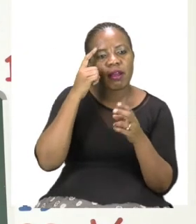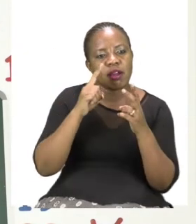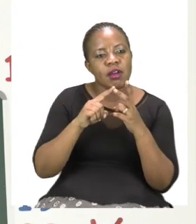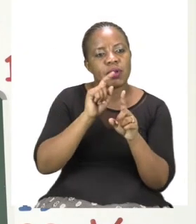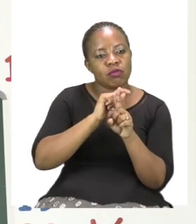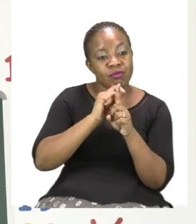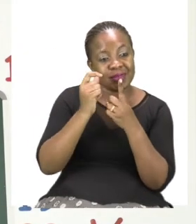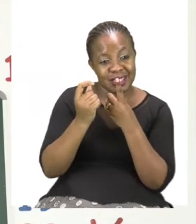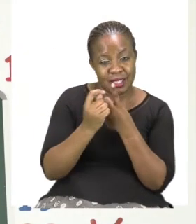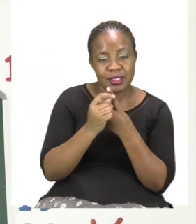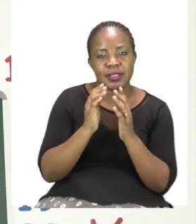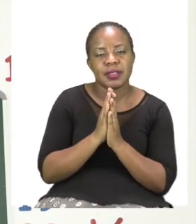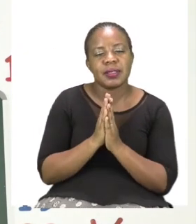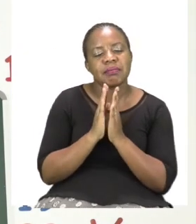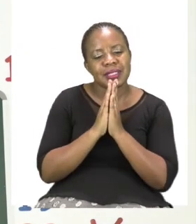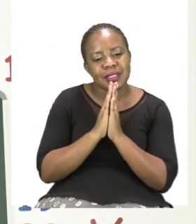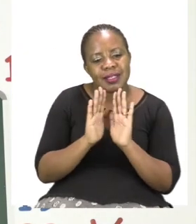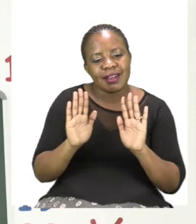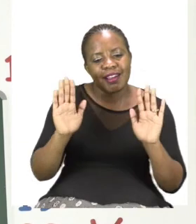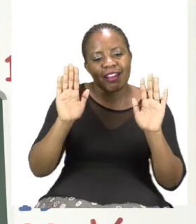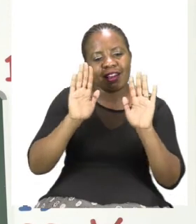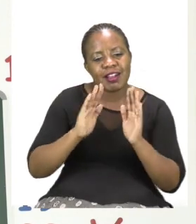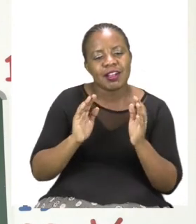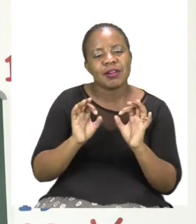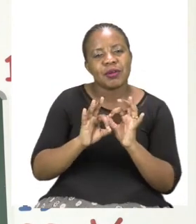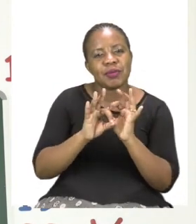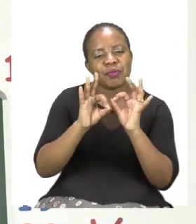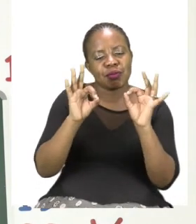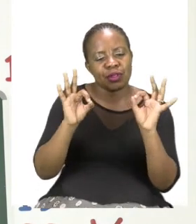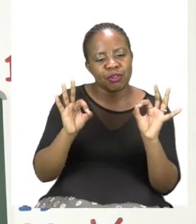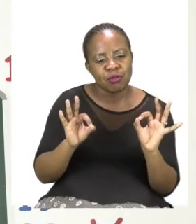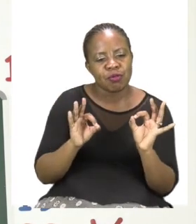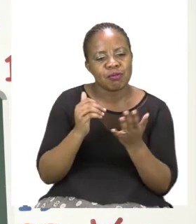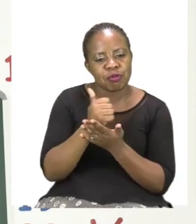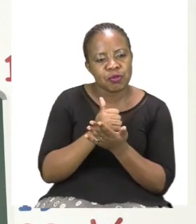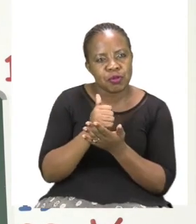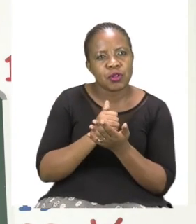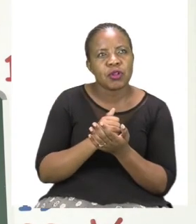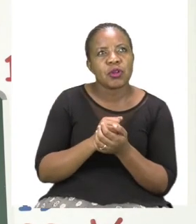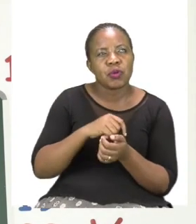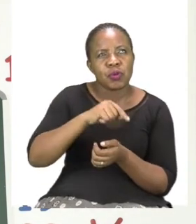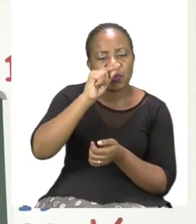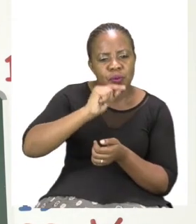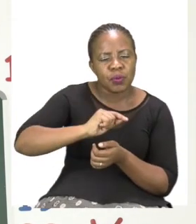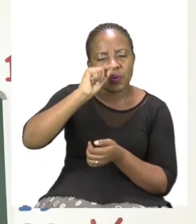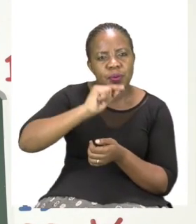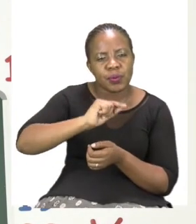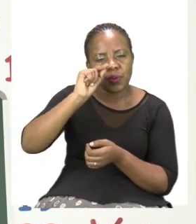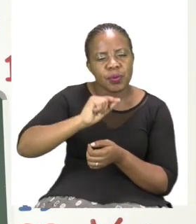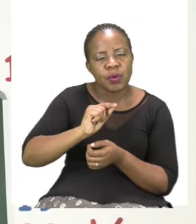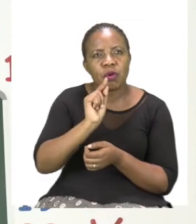So I'd like you to color nicely, either up and down or from side to